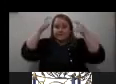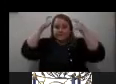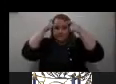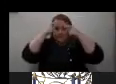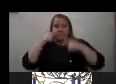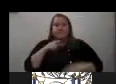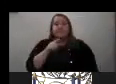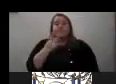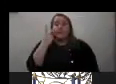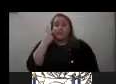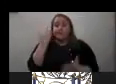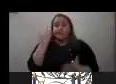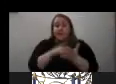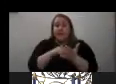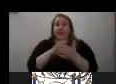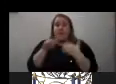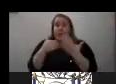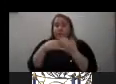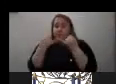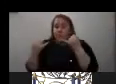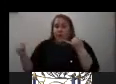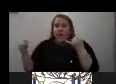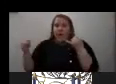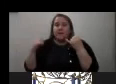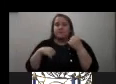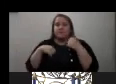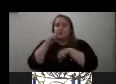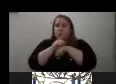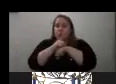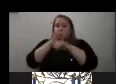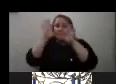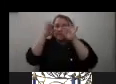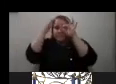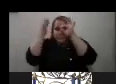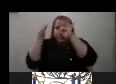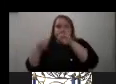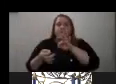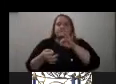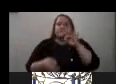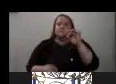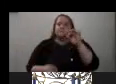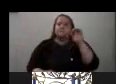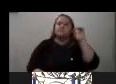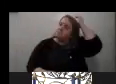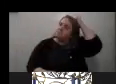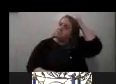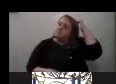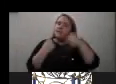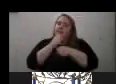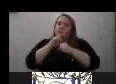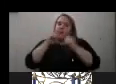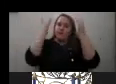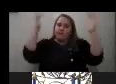you can see again the metallic wire and the crystals that we sew onto it to make her sparkle.